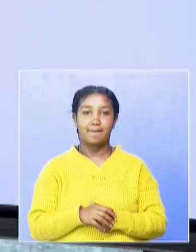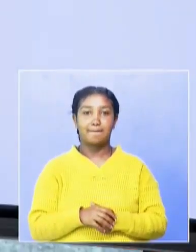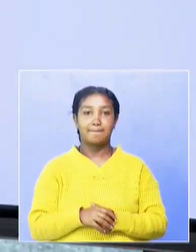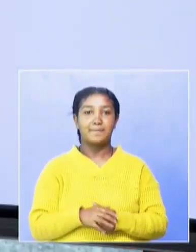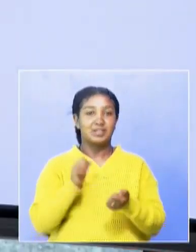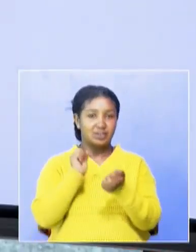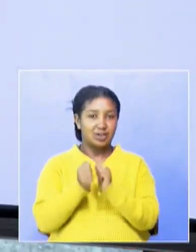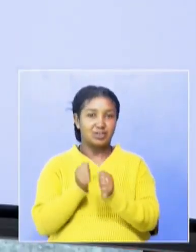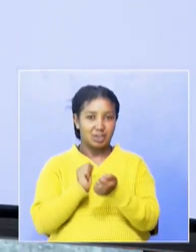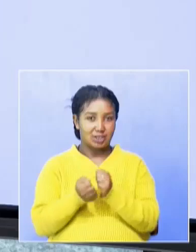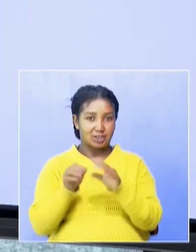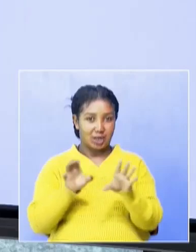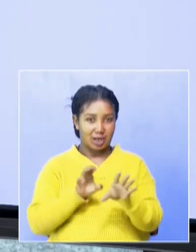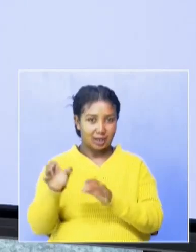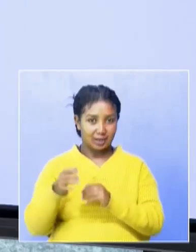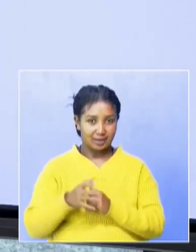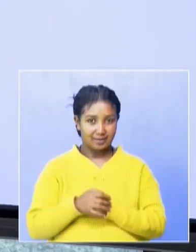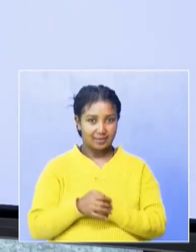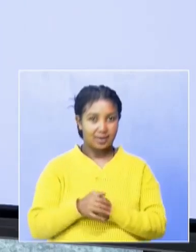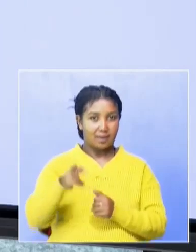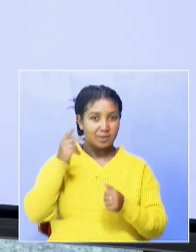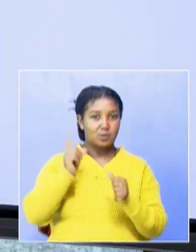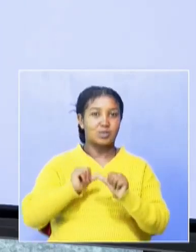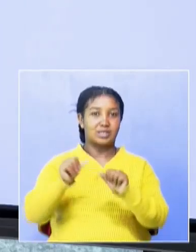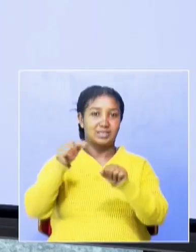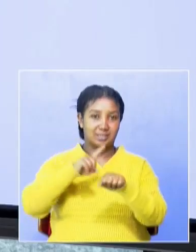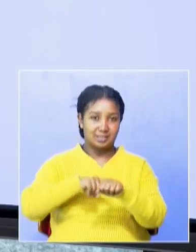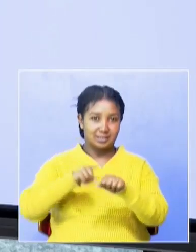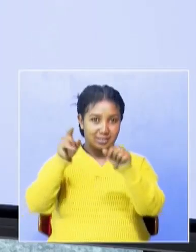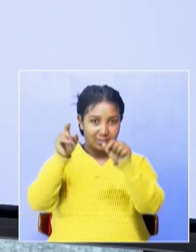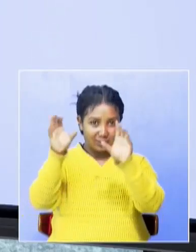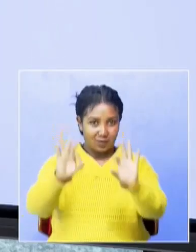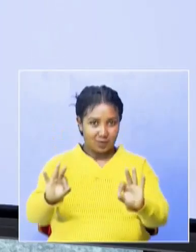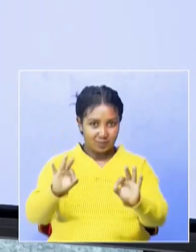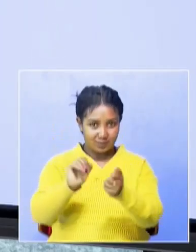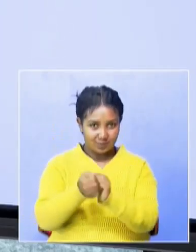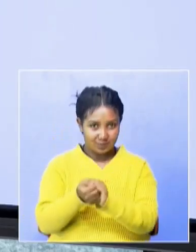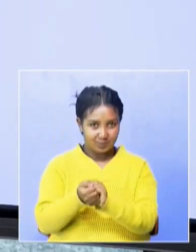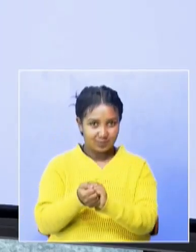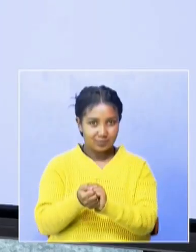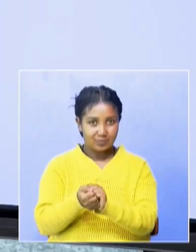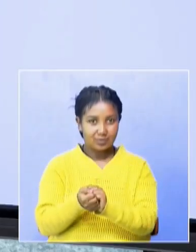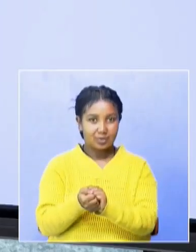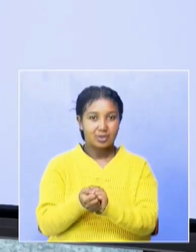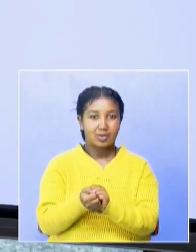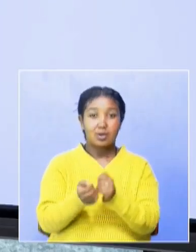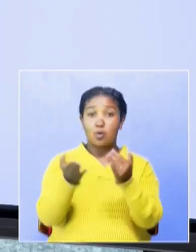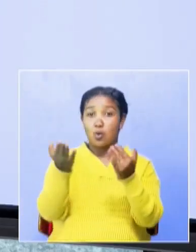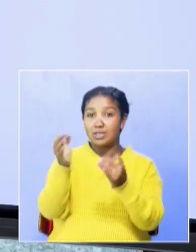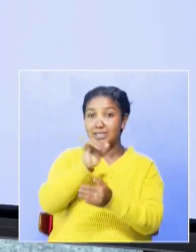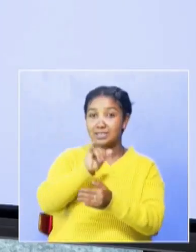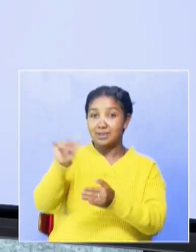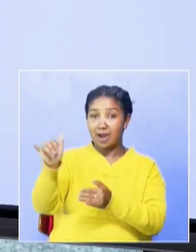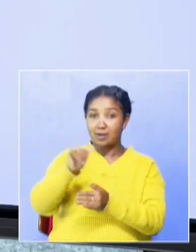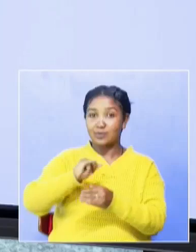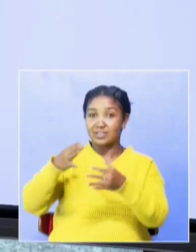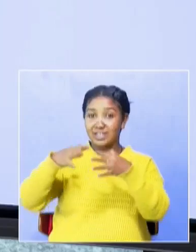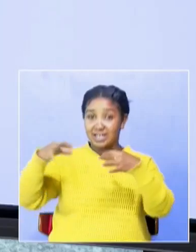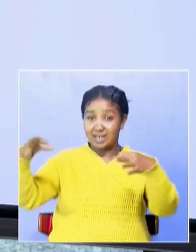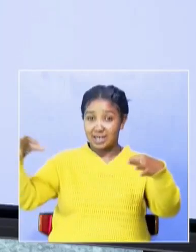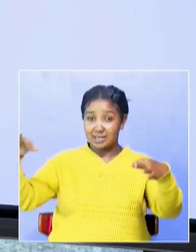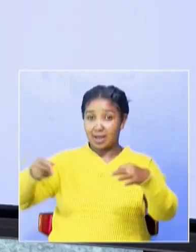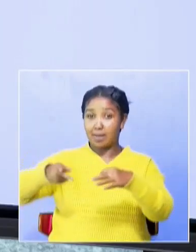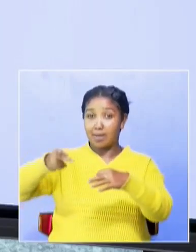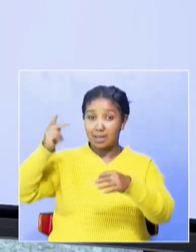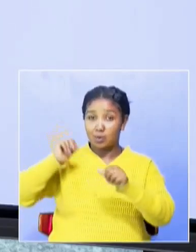Let's change this one into past continuous tense forms. If you want to change such kinds of sentence